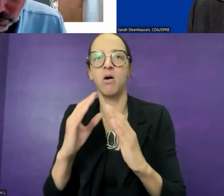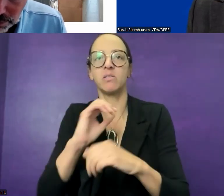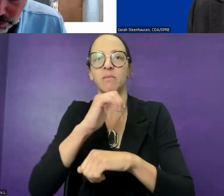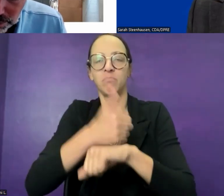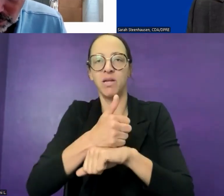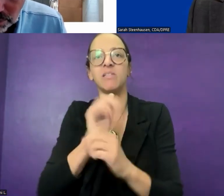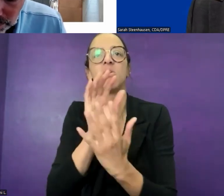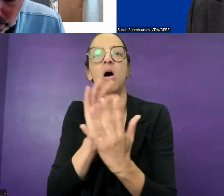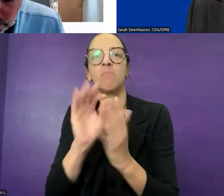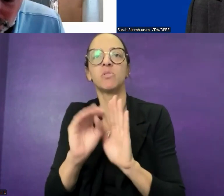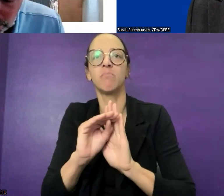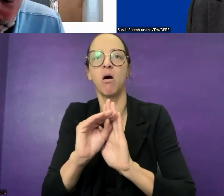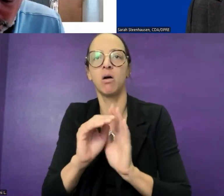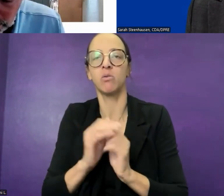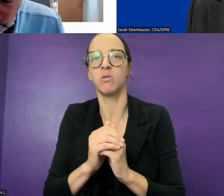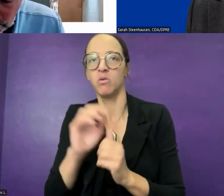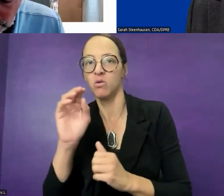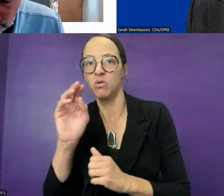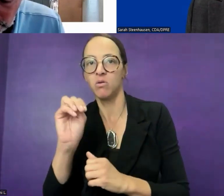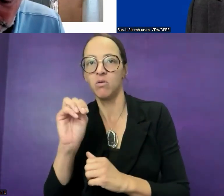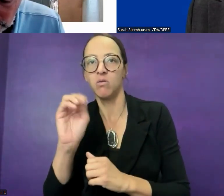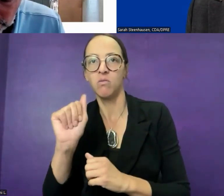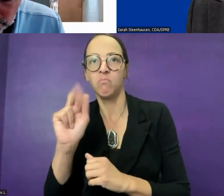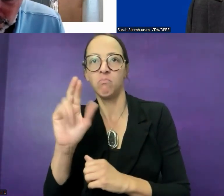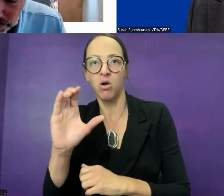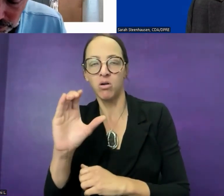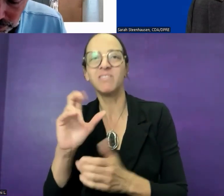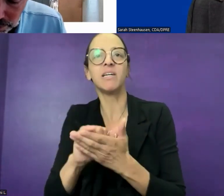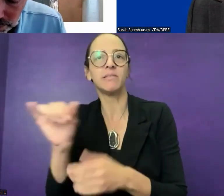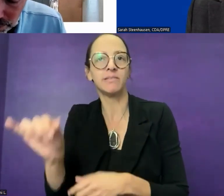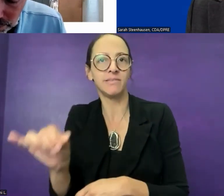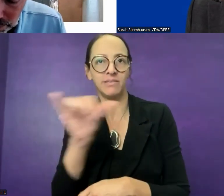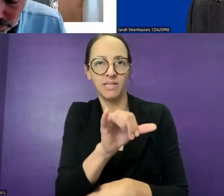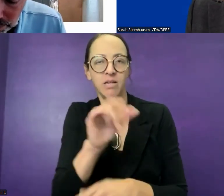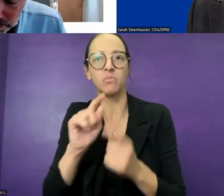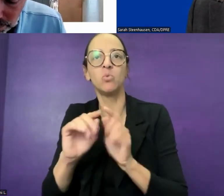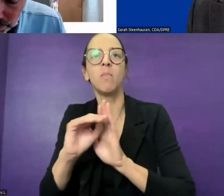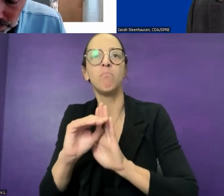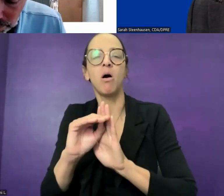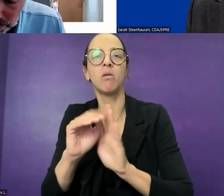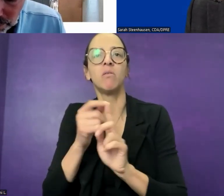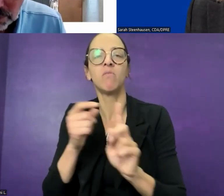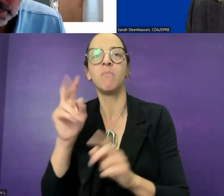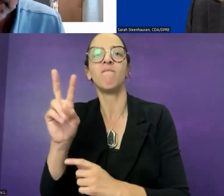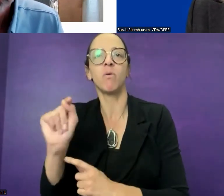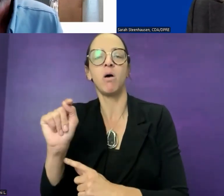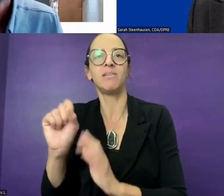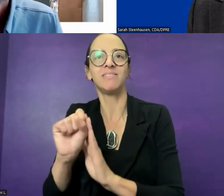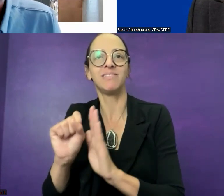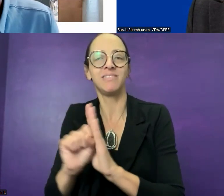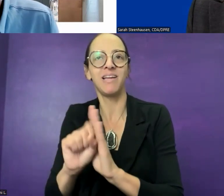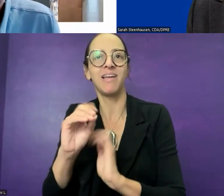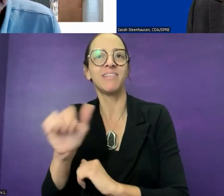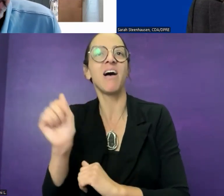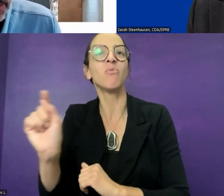model that we've learned about in Vermont and other states as well. And Meredith, feel free to raise your hand if you want to add on to that. But